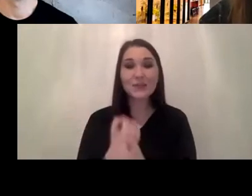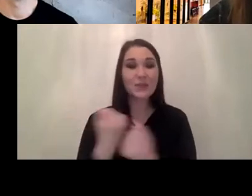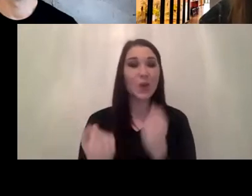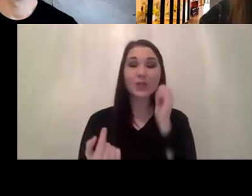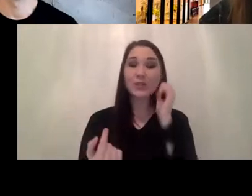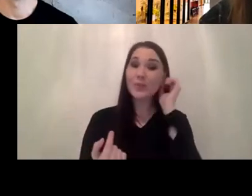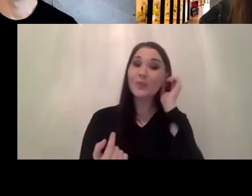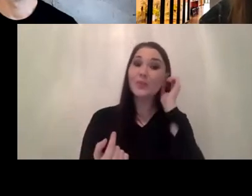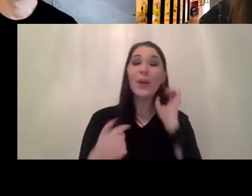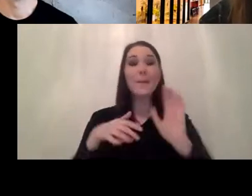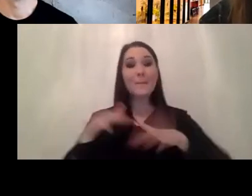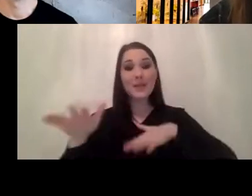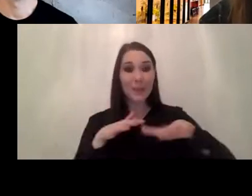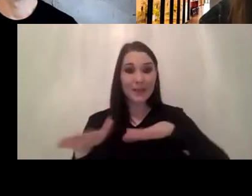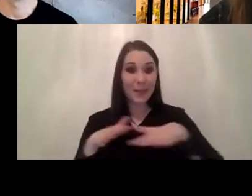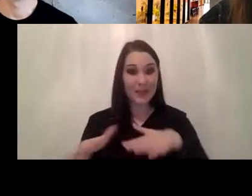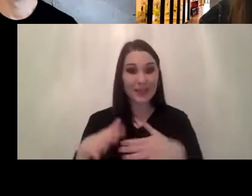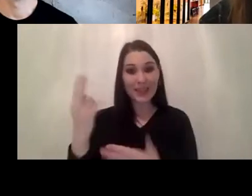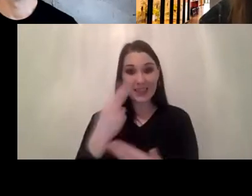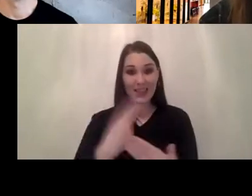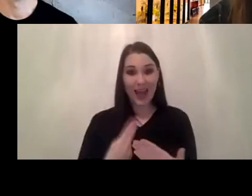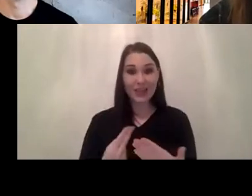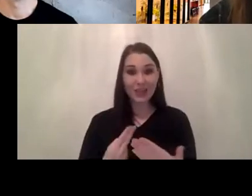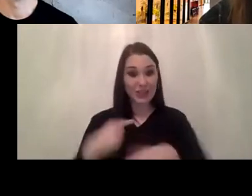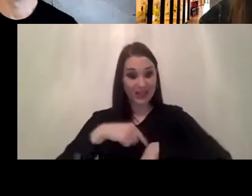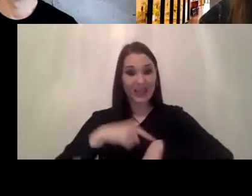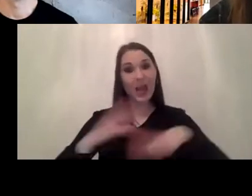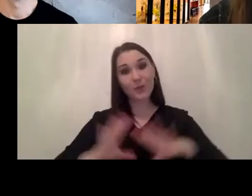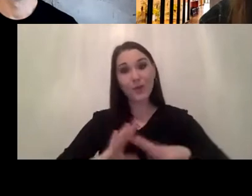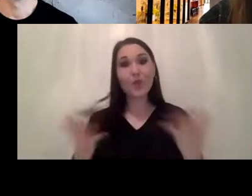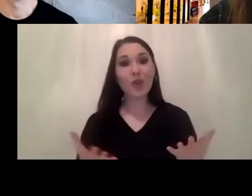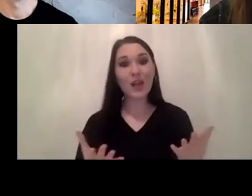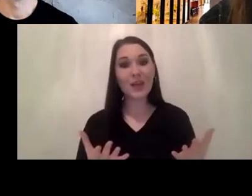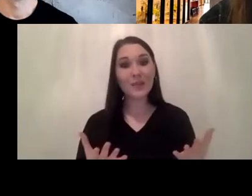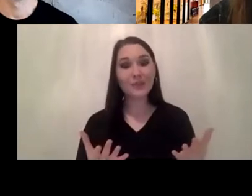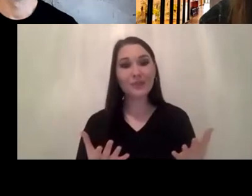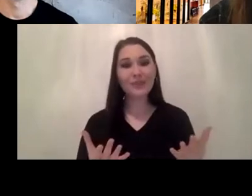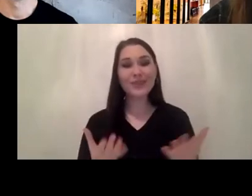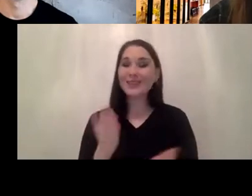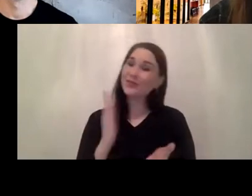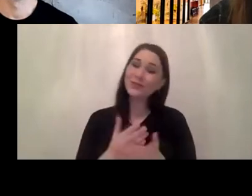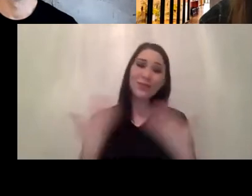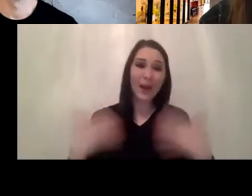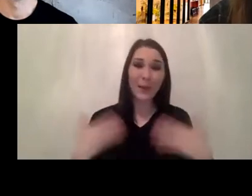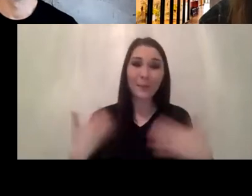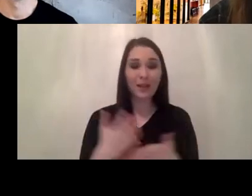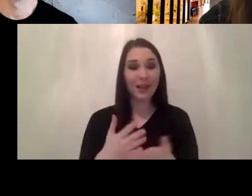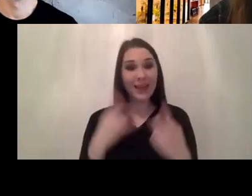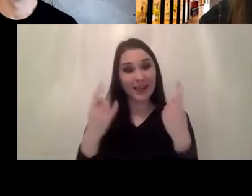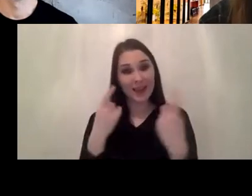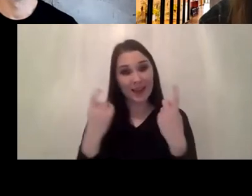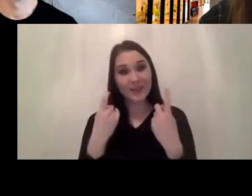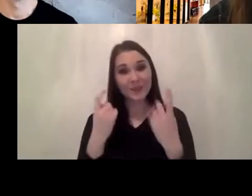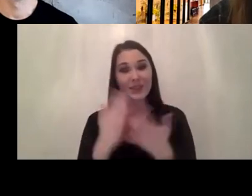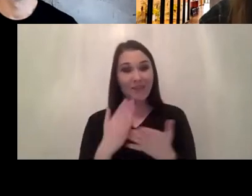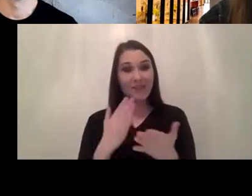busy designers that are willing to give up their time for free. So I think that's incredible. And I think that's definitely, you know, a